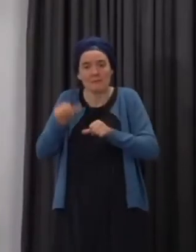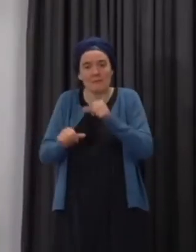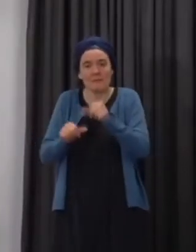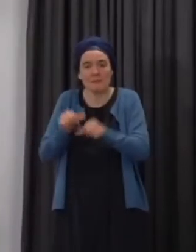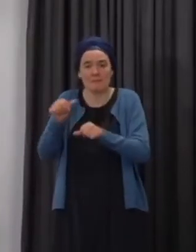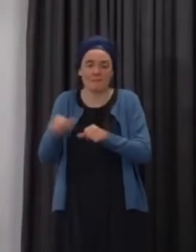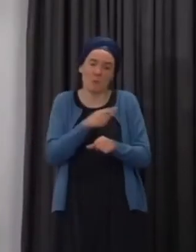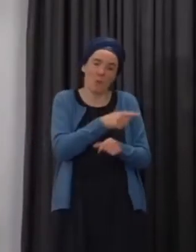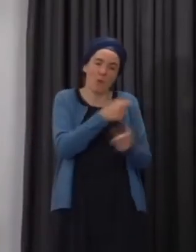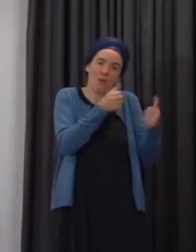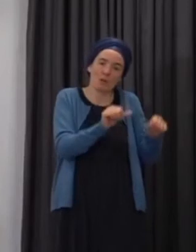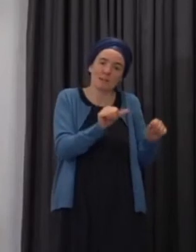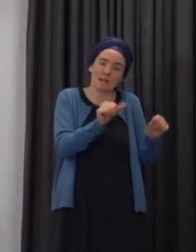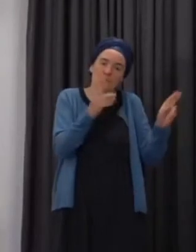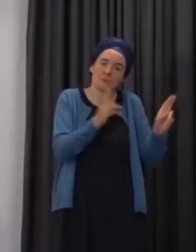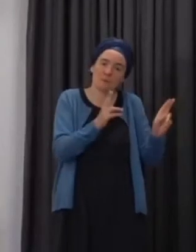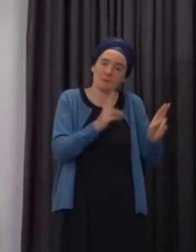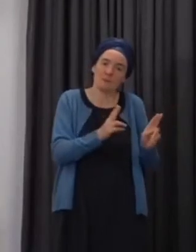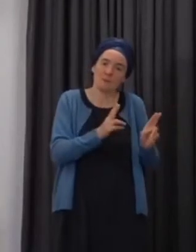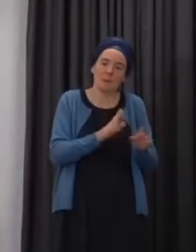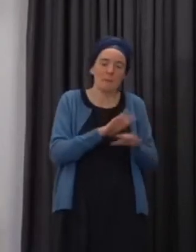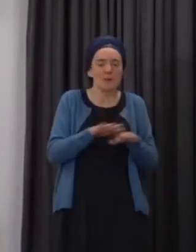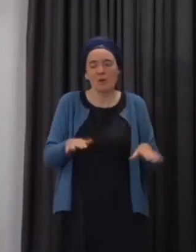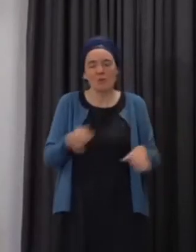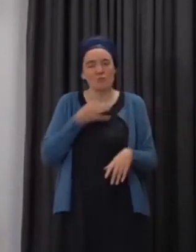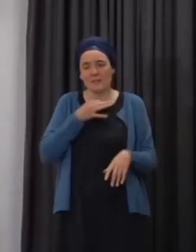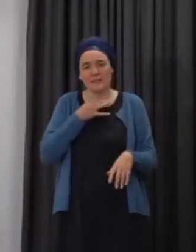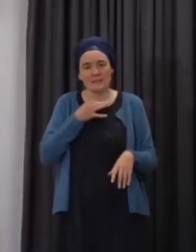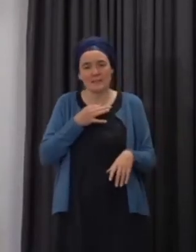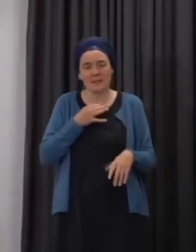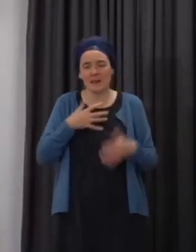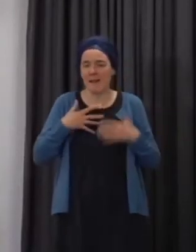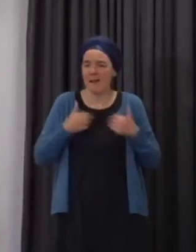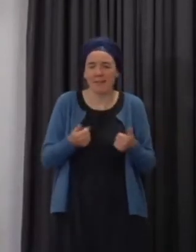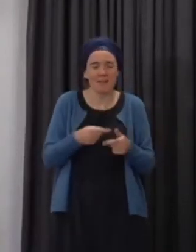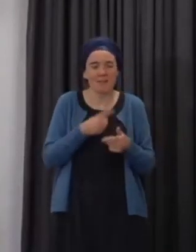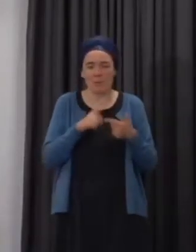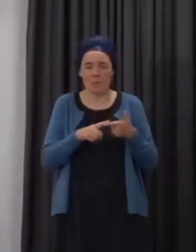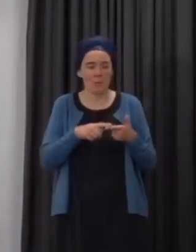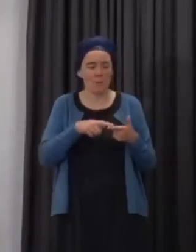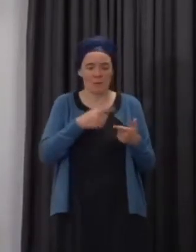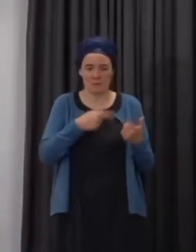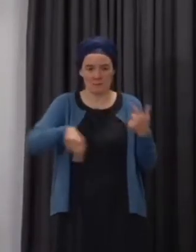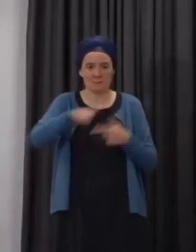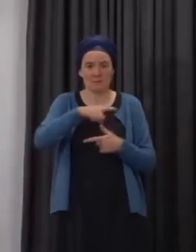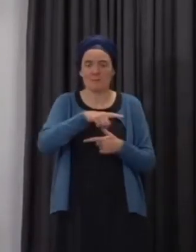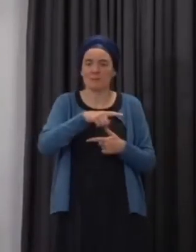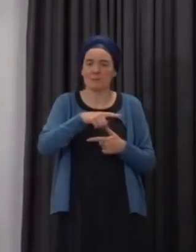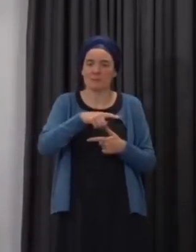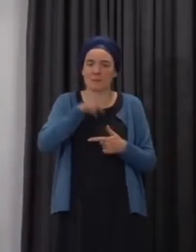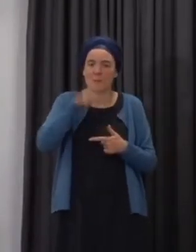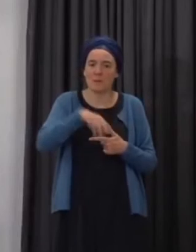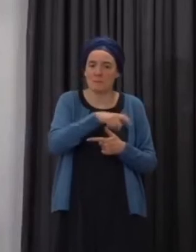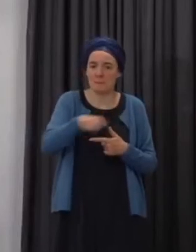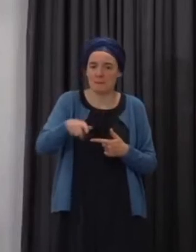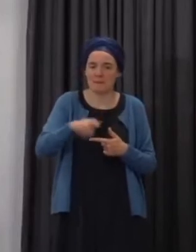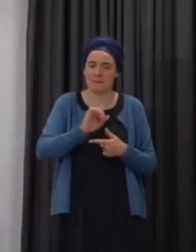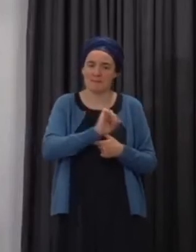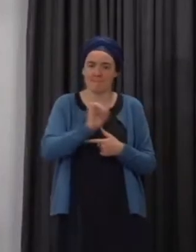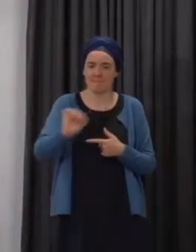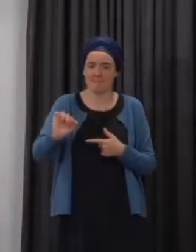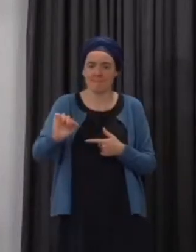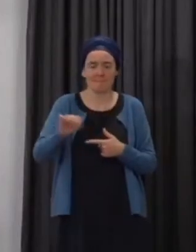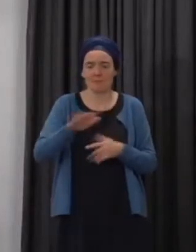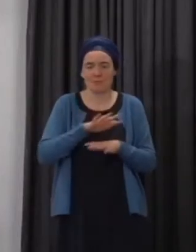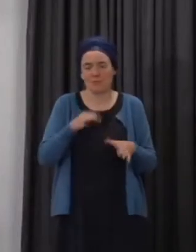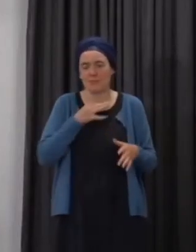measures to make sure we don't risk the health and safety of the people of Wales. And the hard-won gains that the people of Wales have delivered